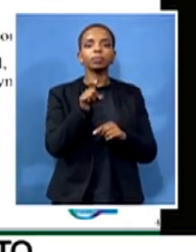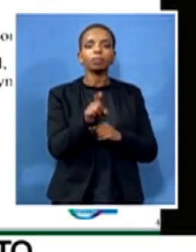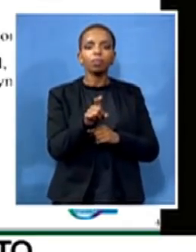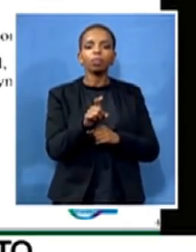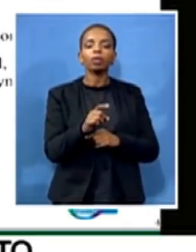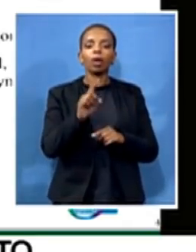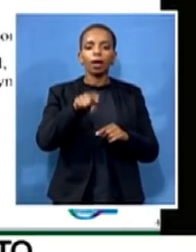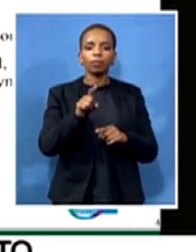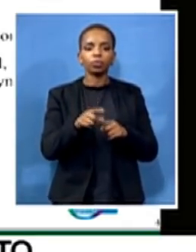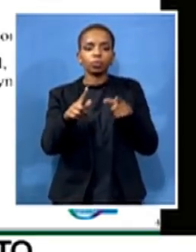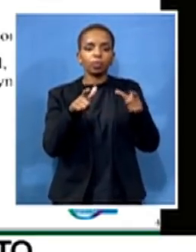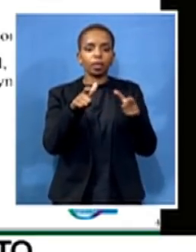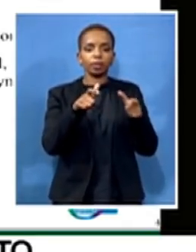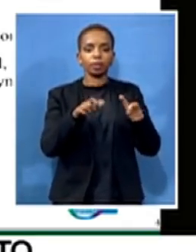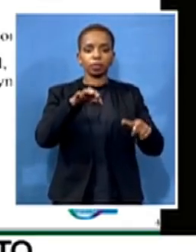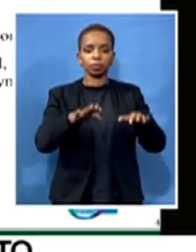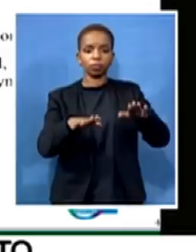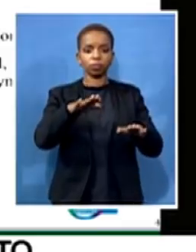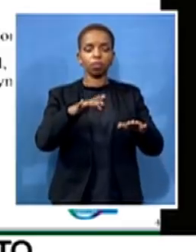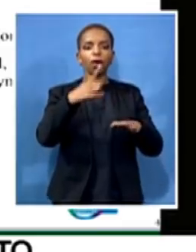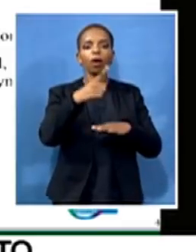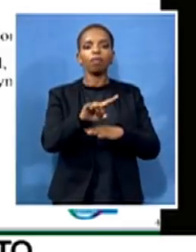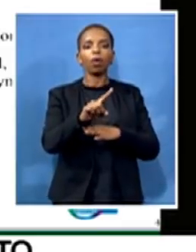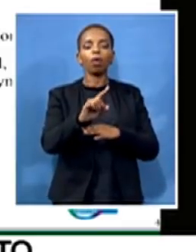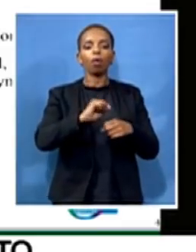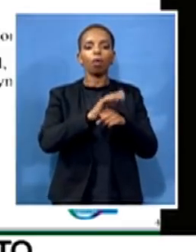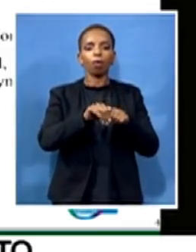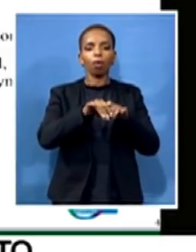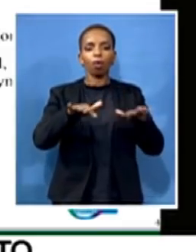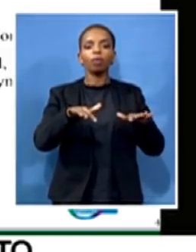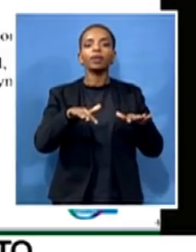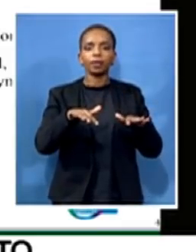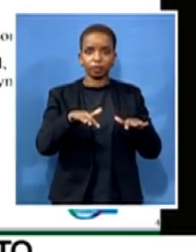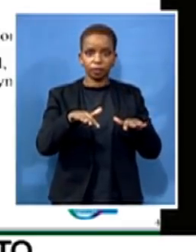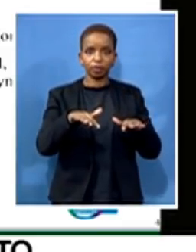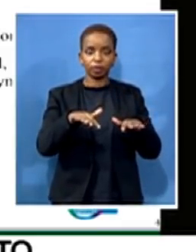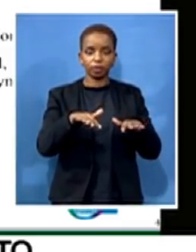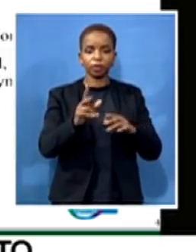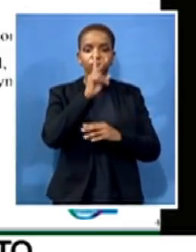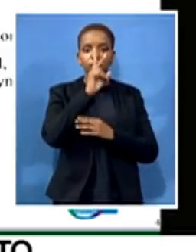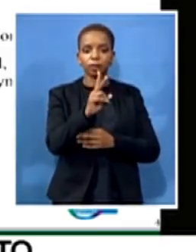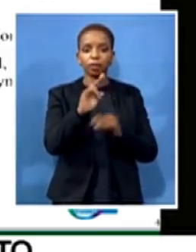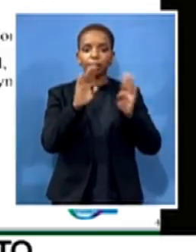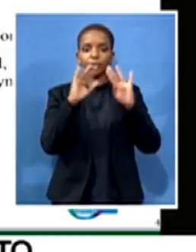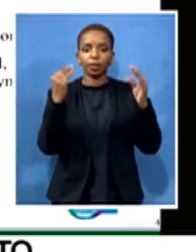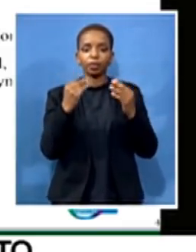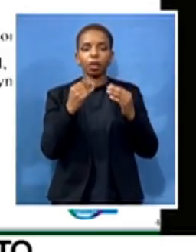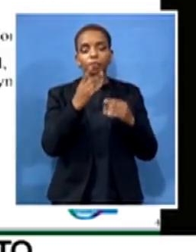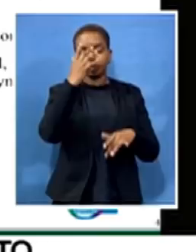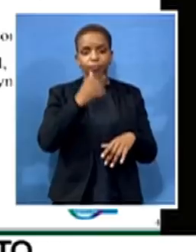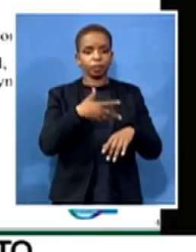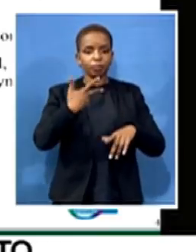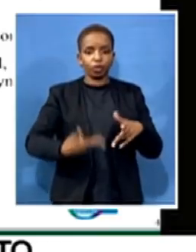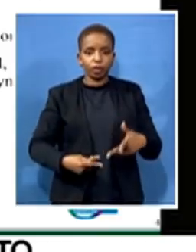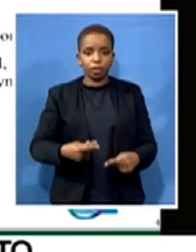other ailments, as you'll see, immunization, TB, HIV, etc. Workplace